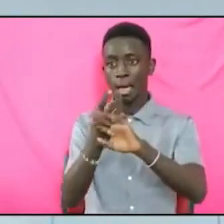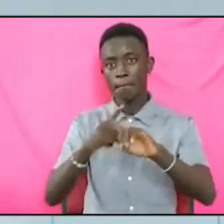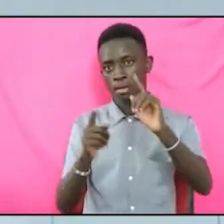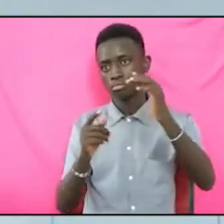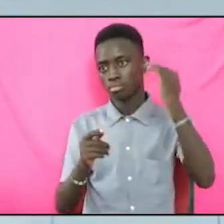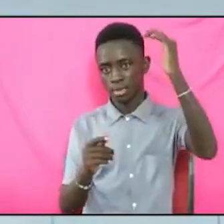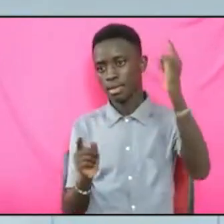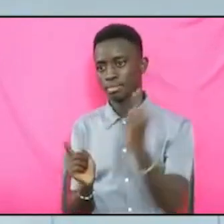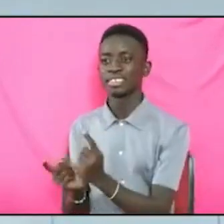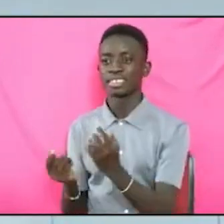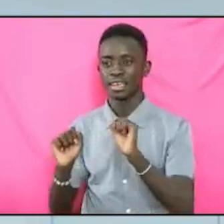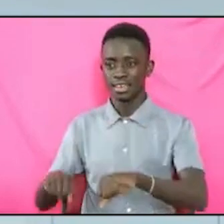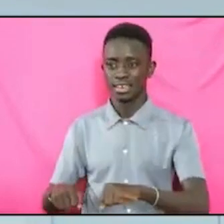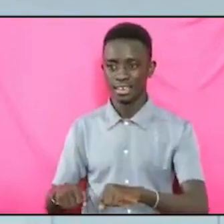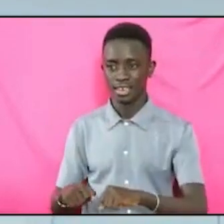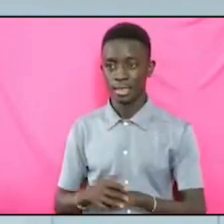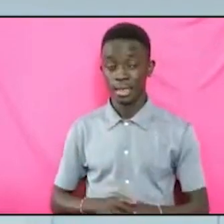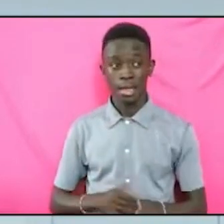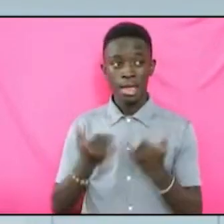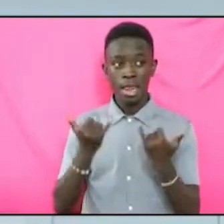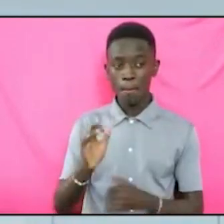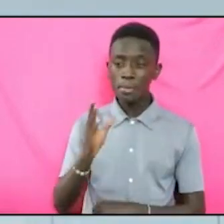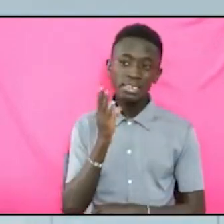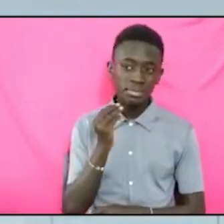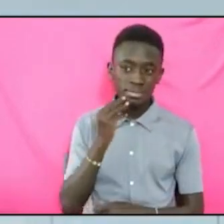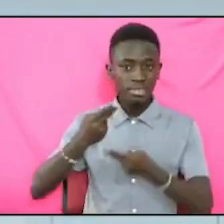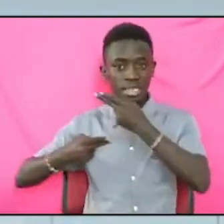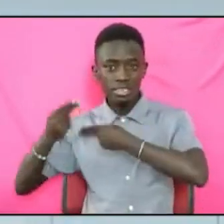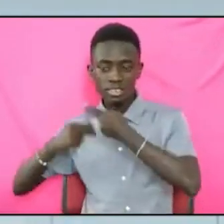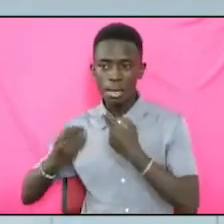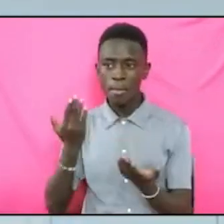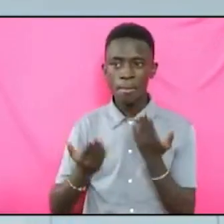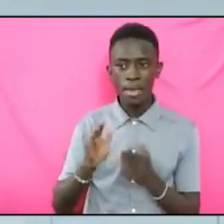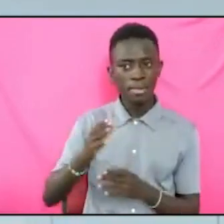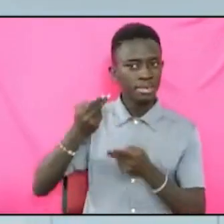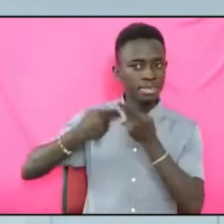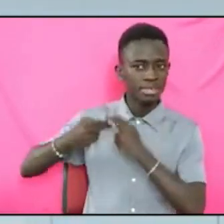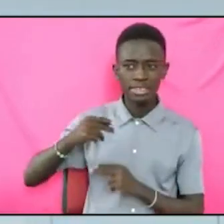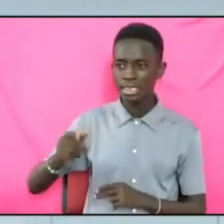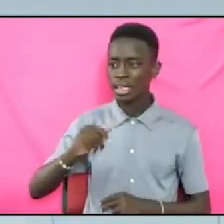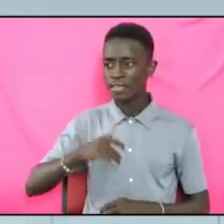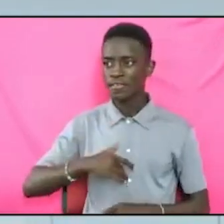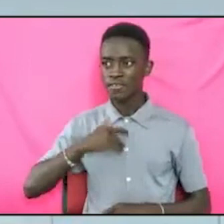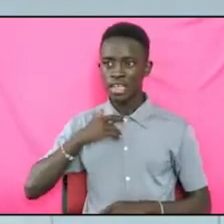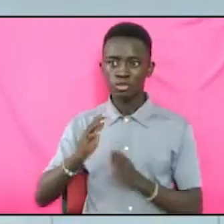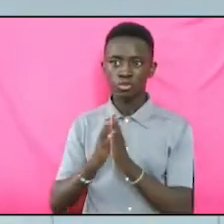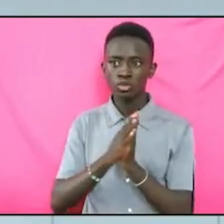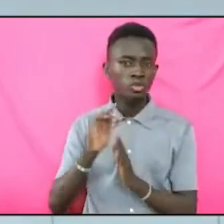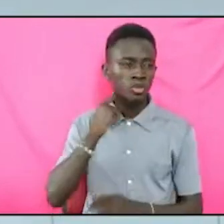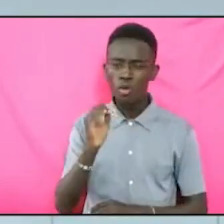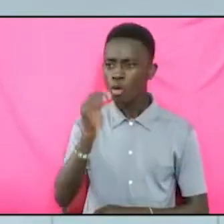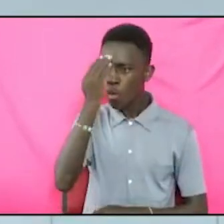Her experience from history may not have been a very pleasant one. We are told she is a slave, she's